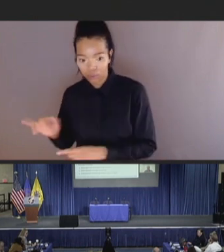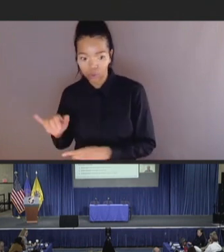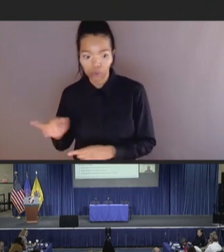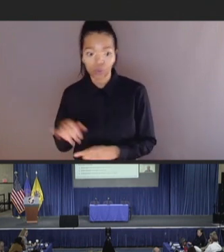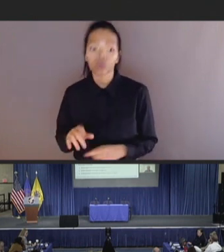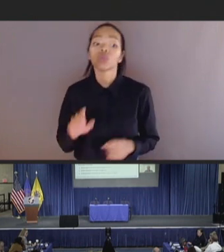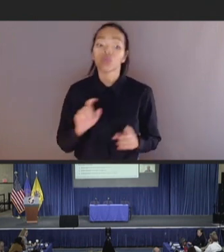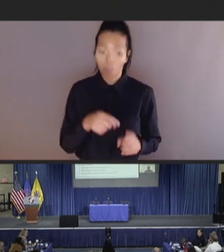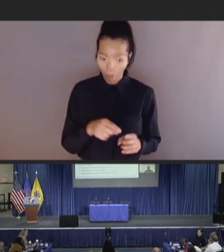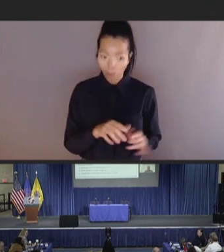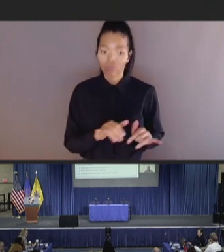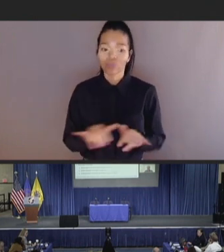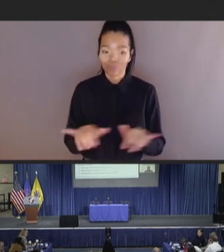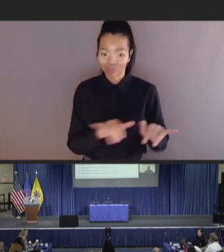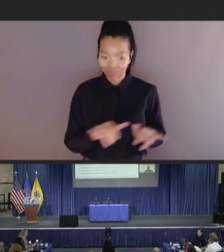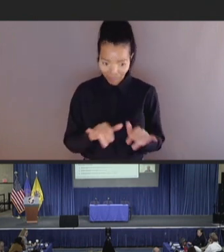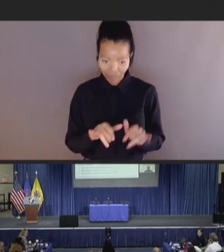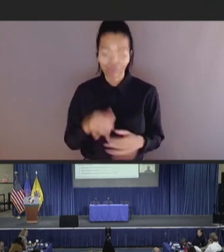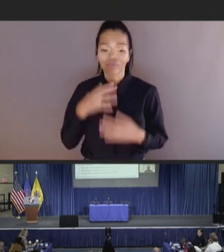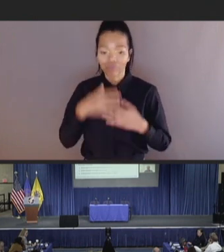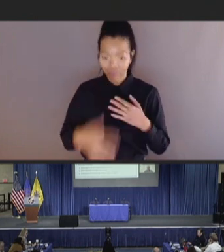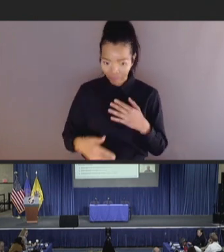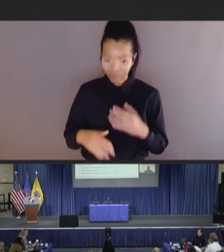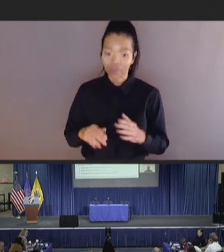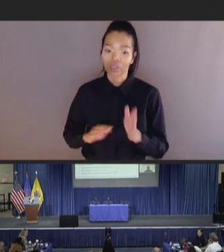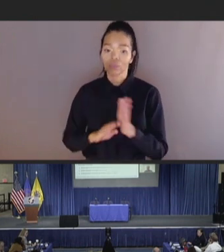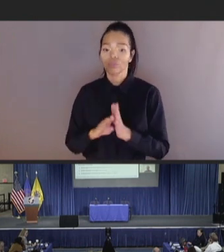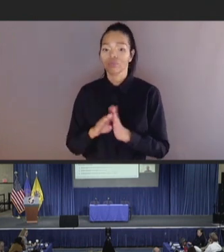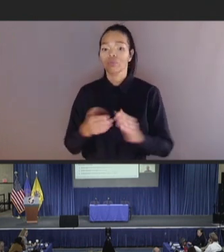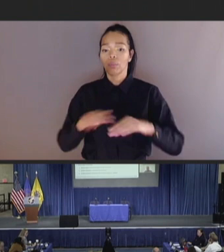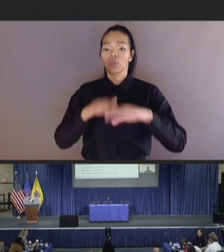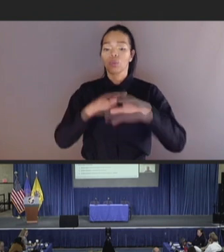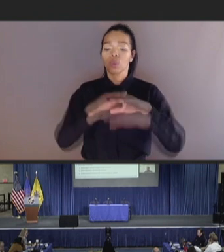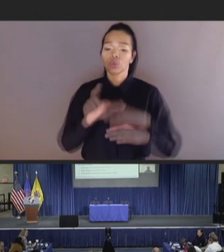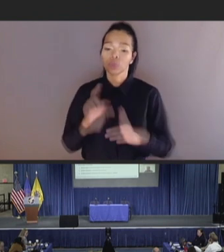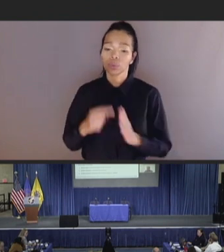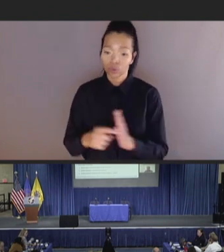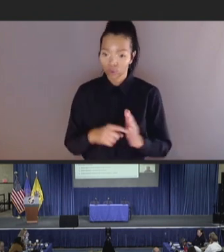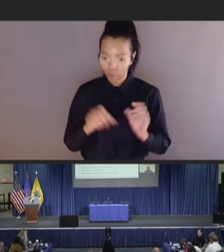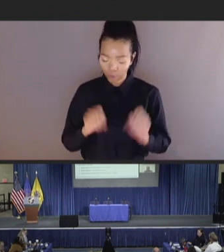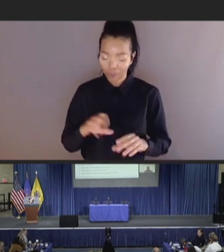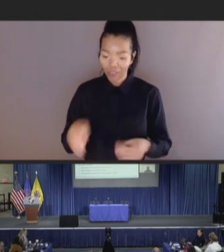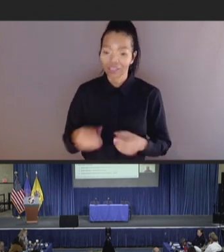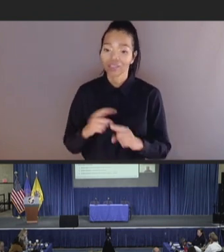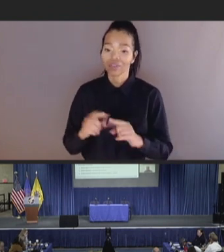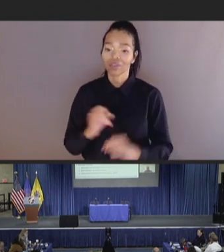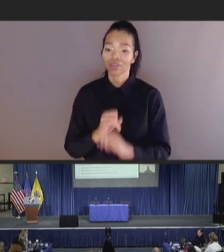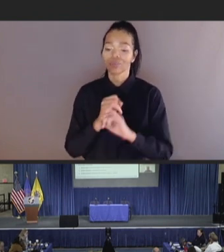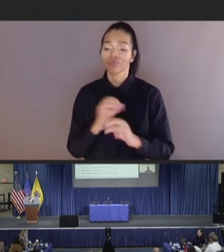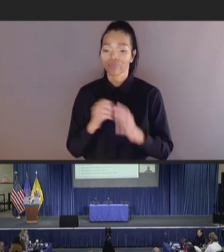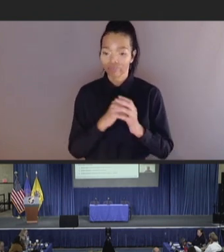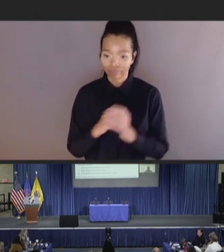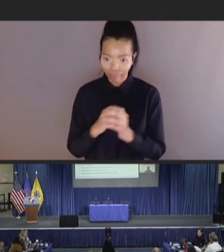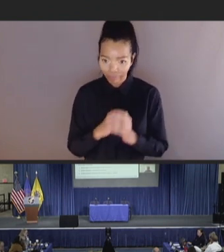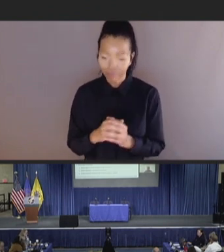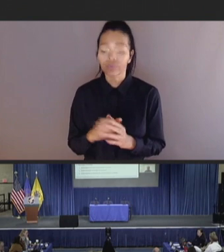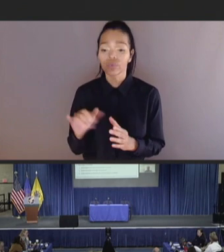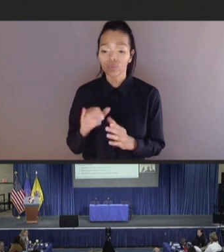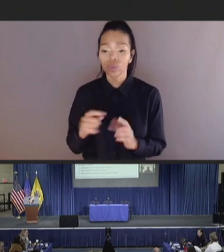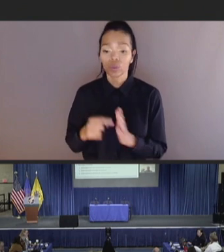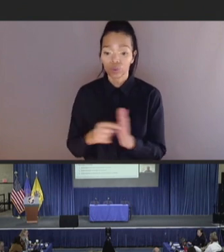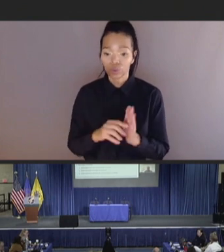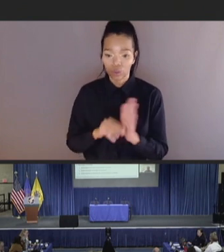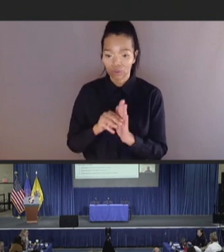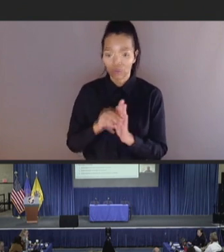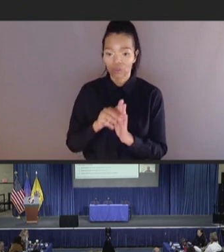heterologous boost. We need to show that we can give a different immunogen and we can actually advance the maturation of the B cells in the